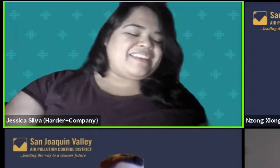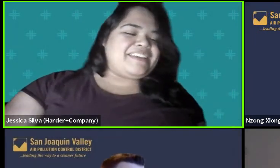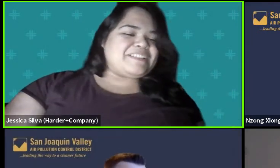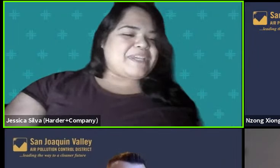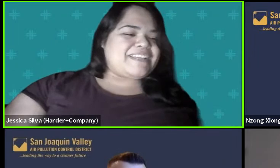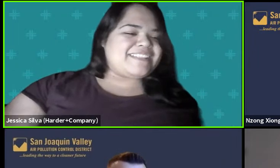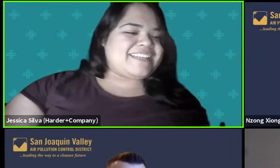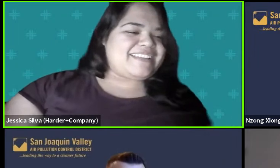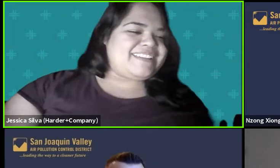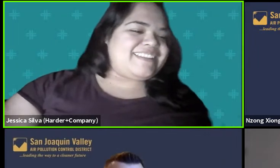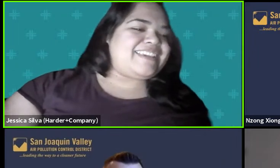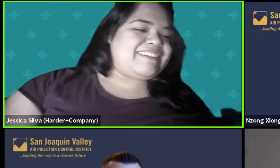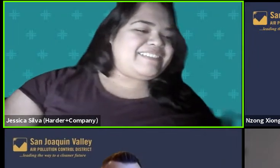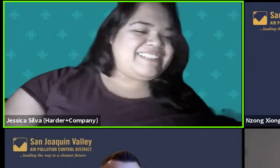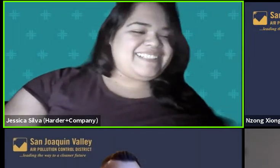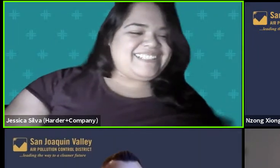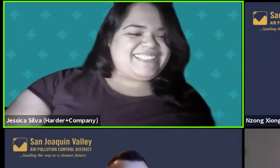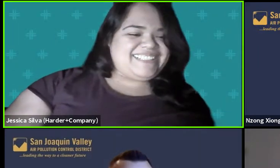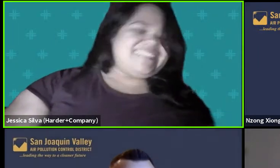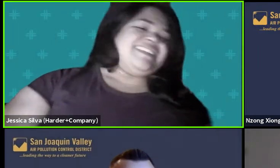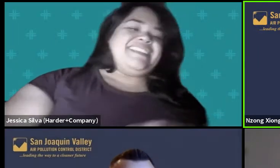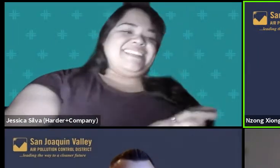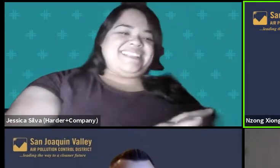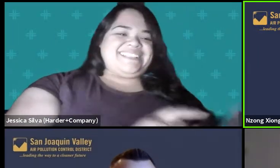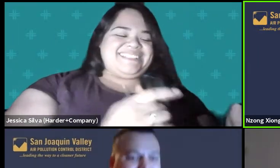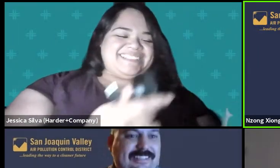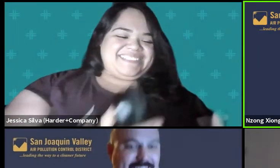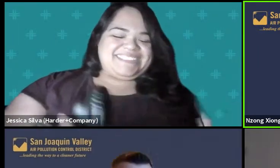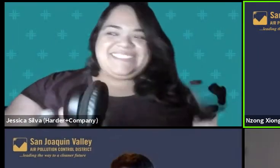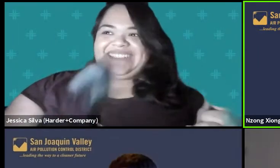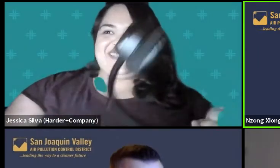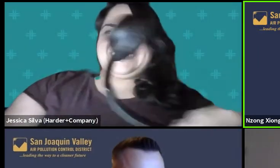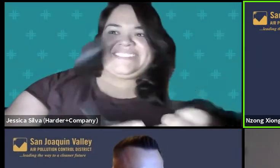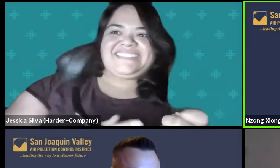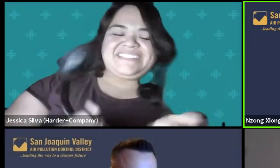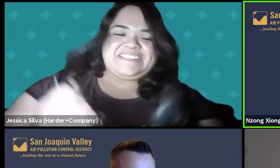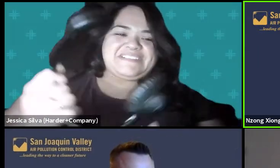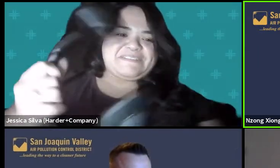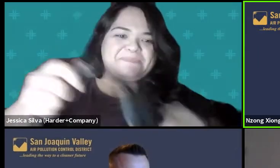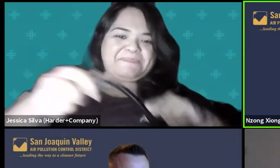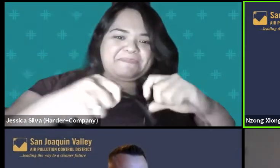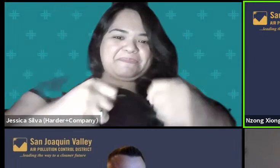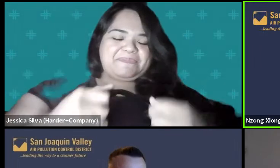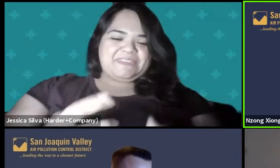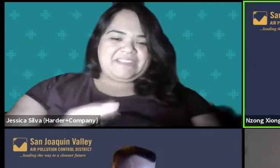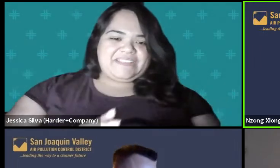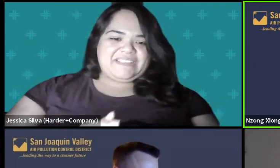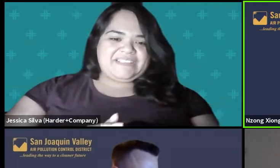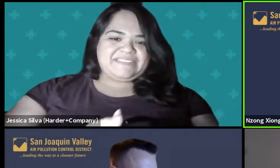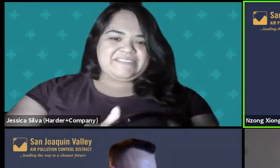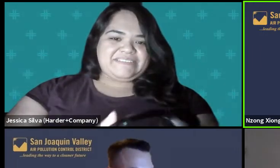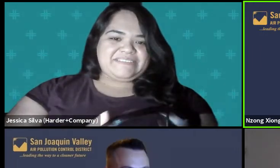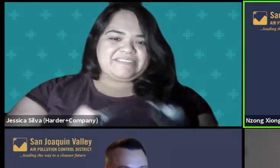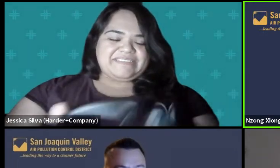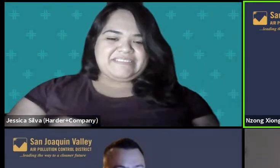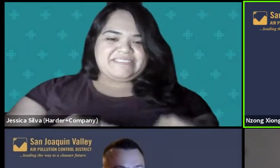Okay, I think it's my headset. Thank you. Uh-huh. Hi, Mary.